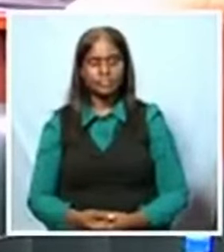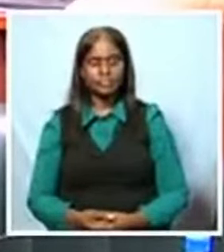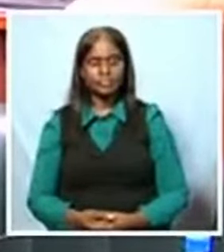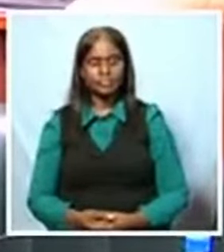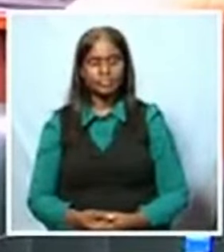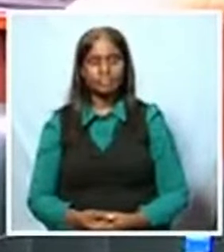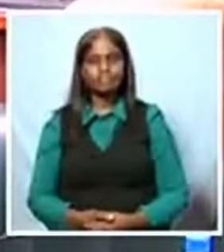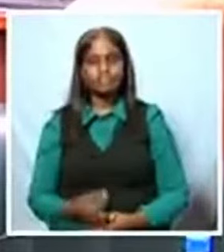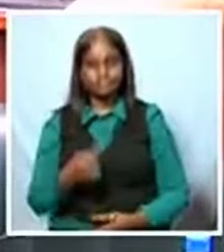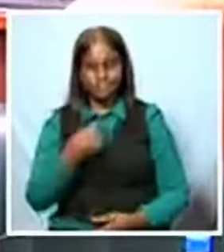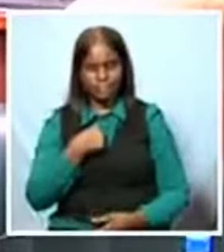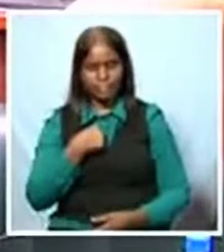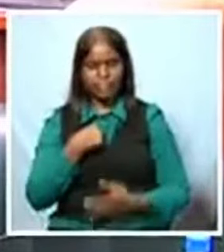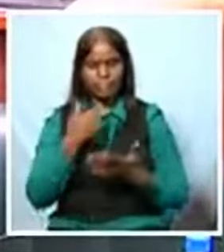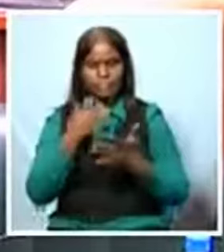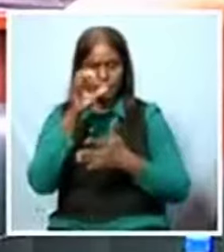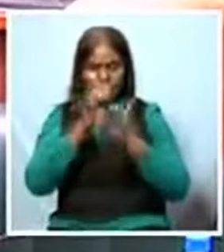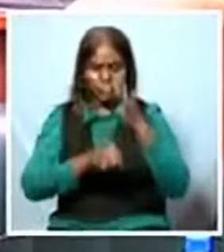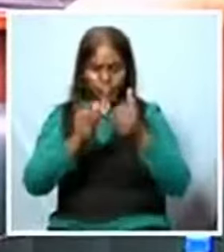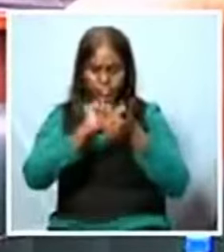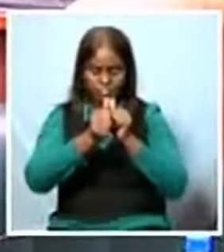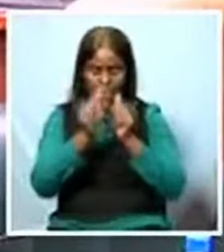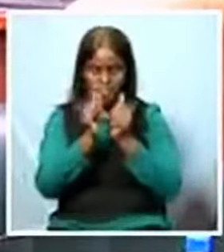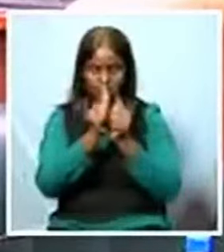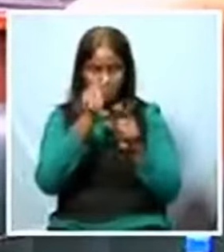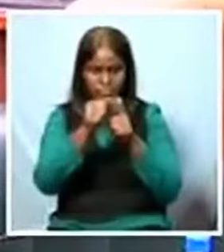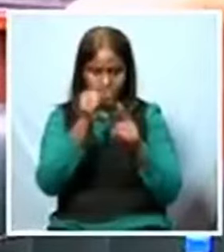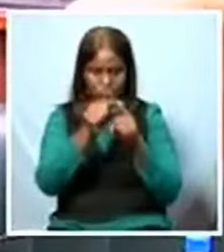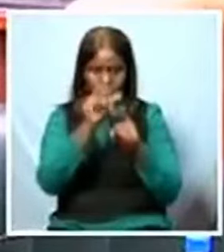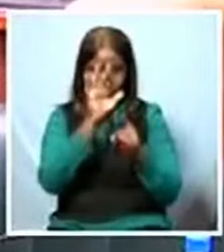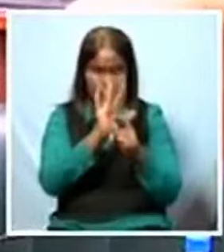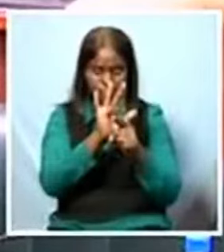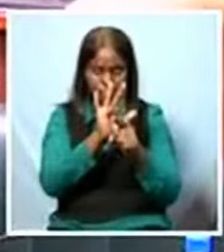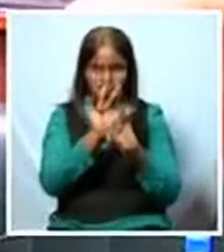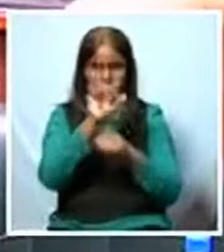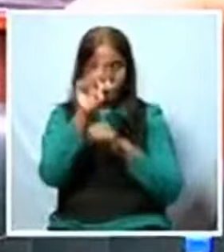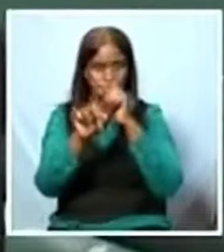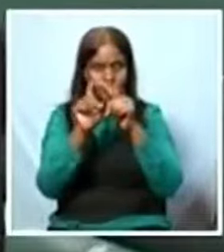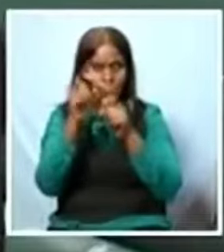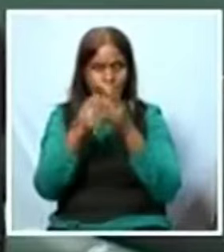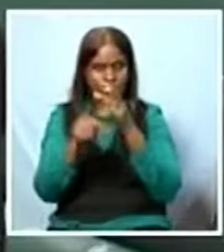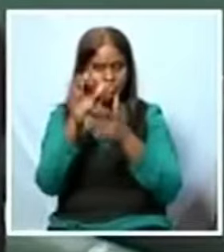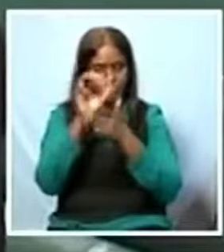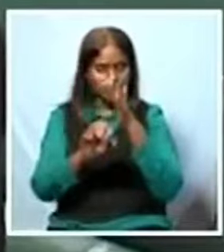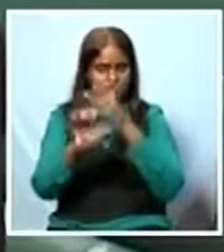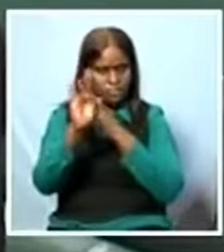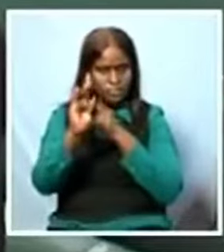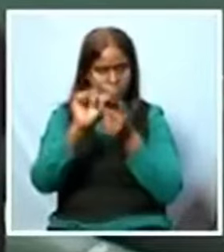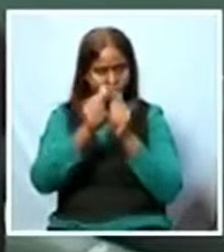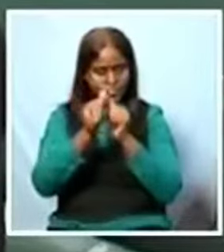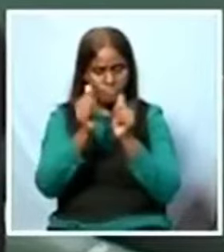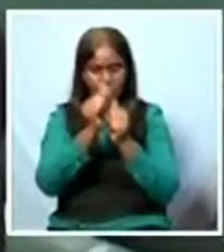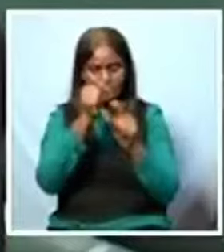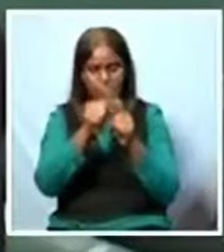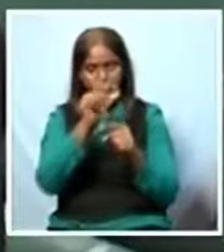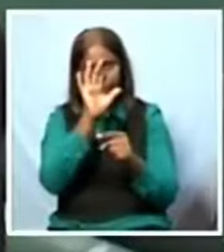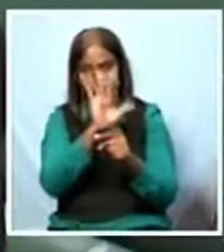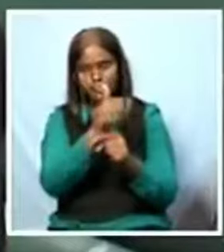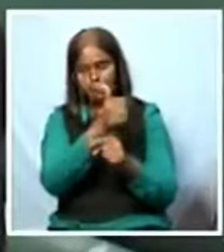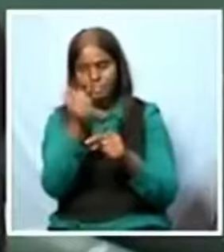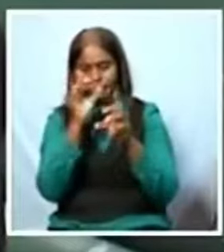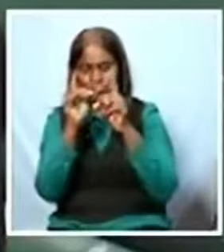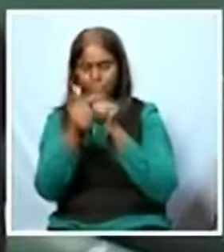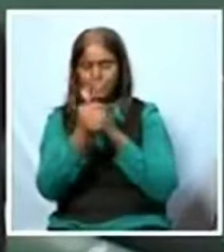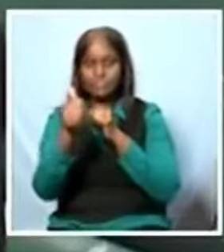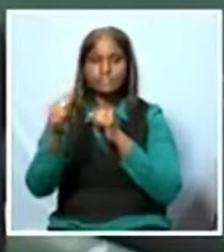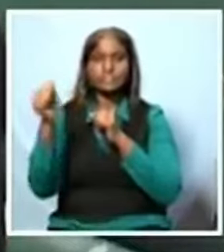Chairperson, I beg to move that clause 7 be amended with words as circulated. The question is that clause 7 be amended with words as circulated. Any debate,